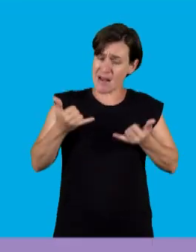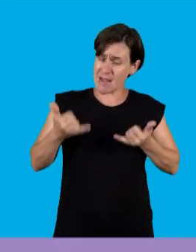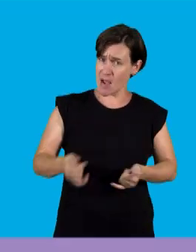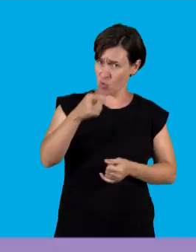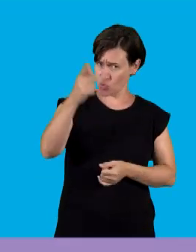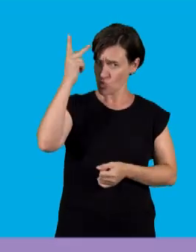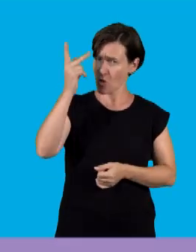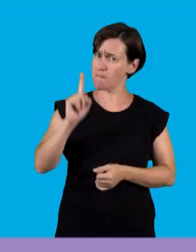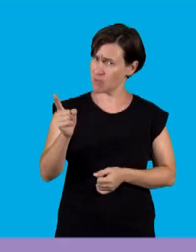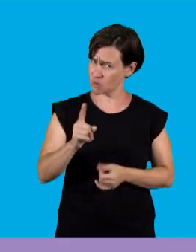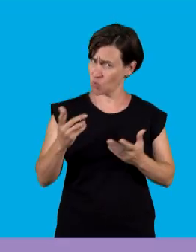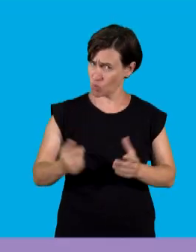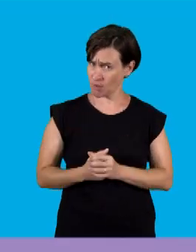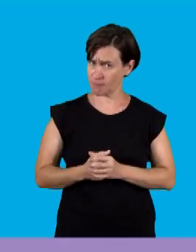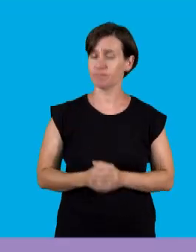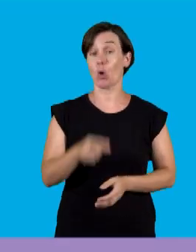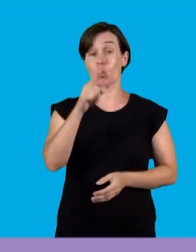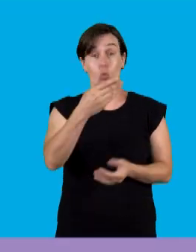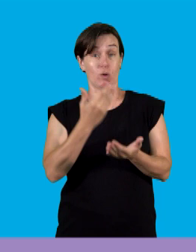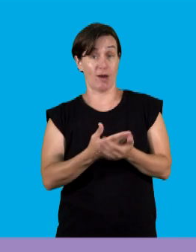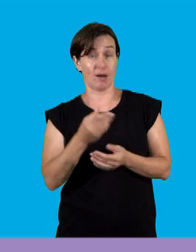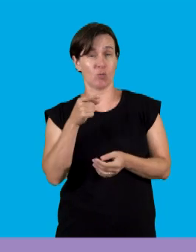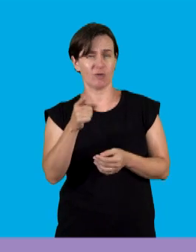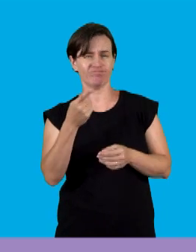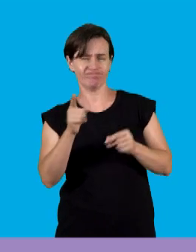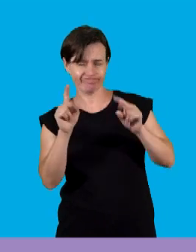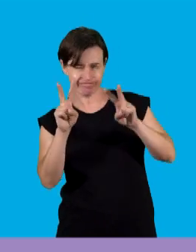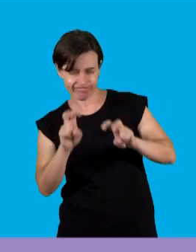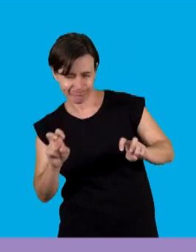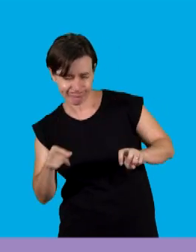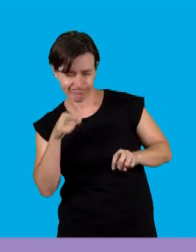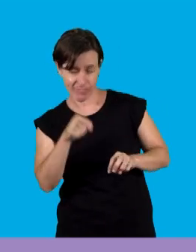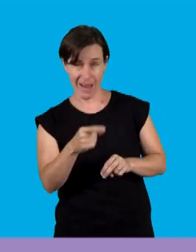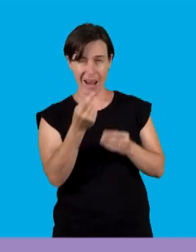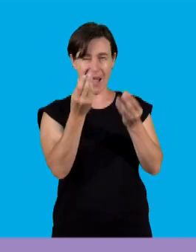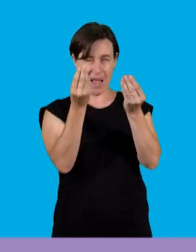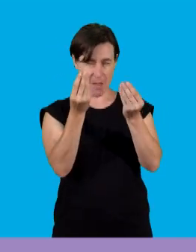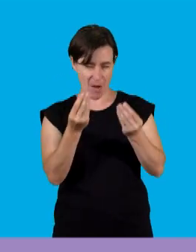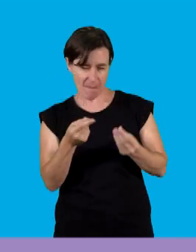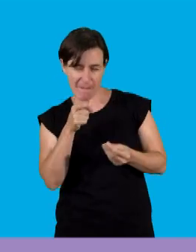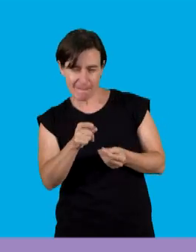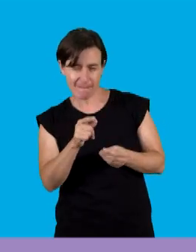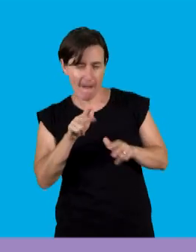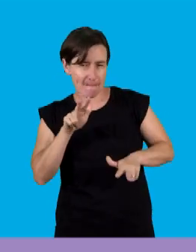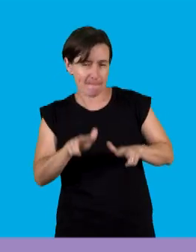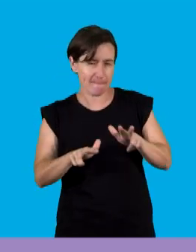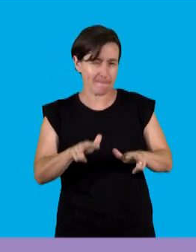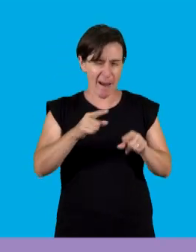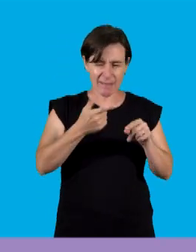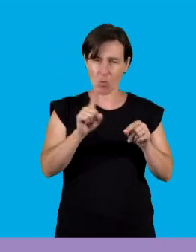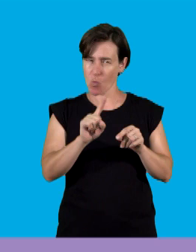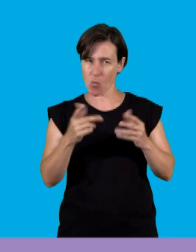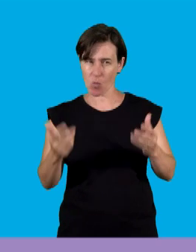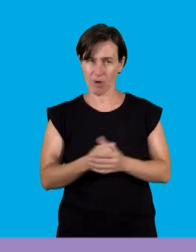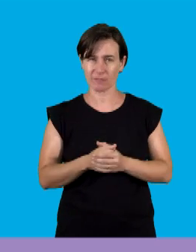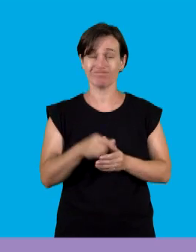must have for this lesson. So you must be able to investigate patterns within numbers, describe